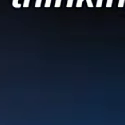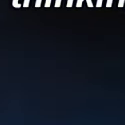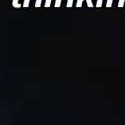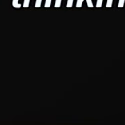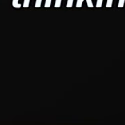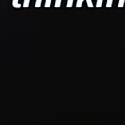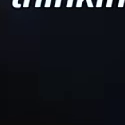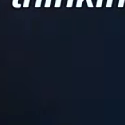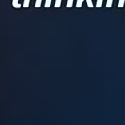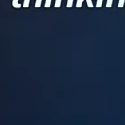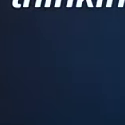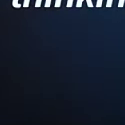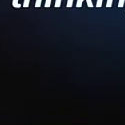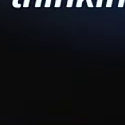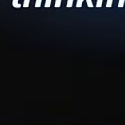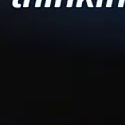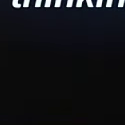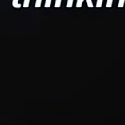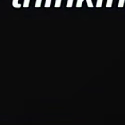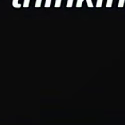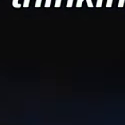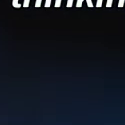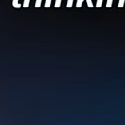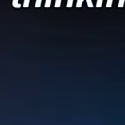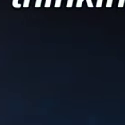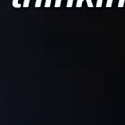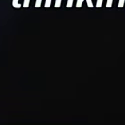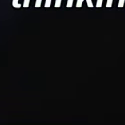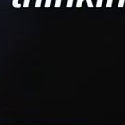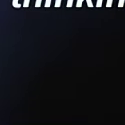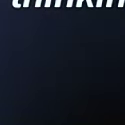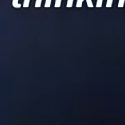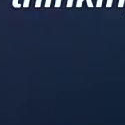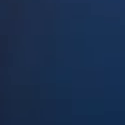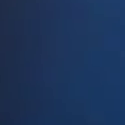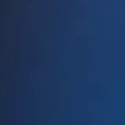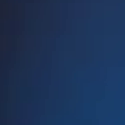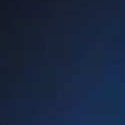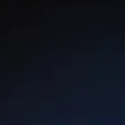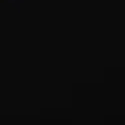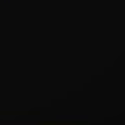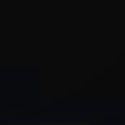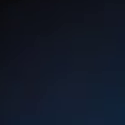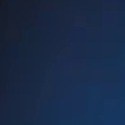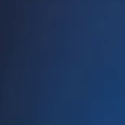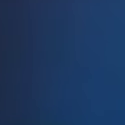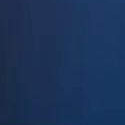We have all become so psychological in our thinking and